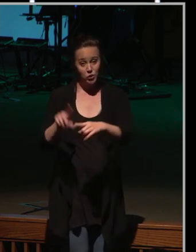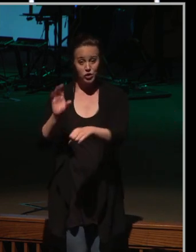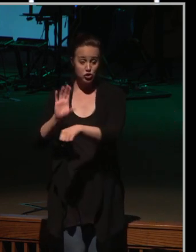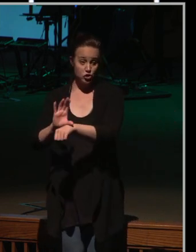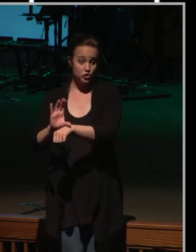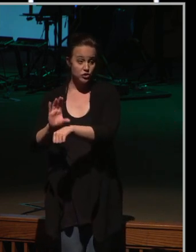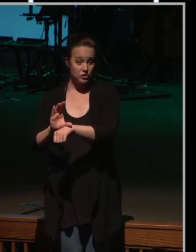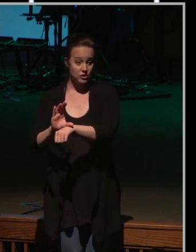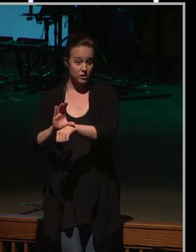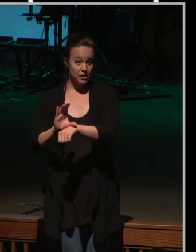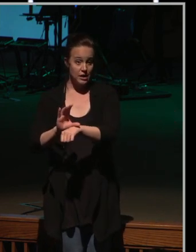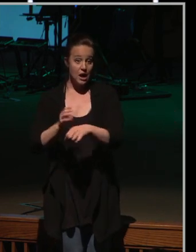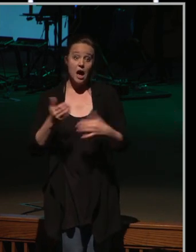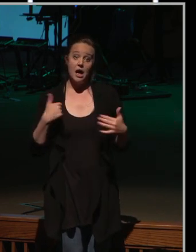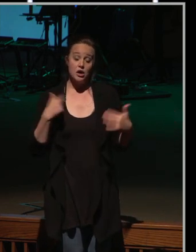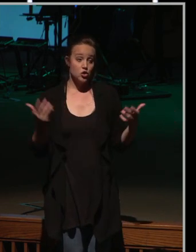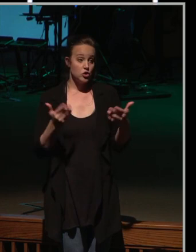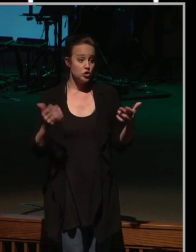let it into your home.